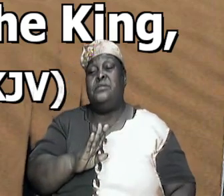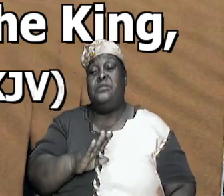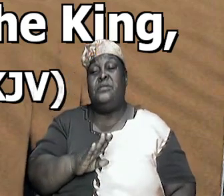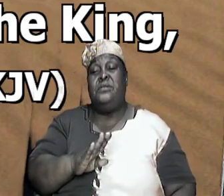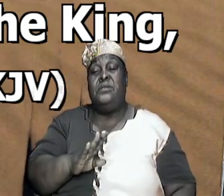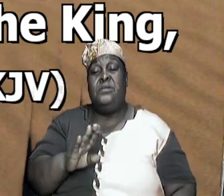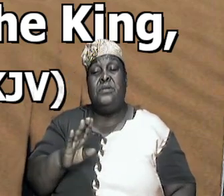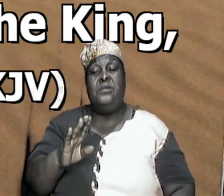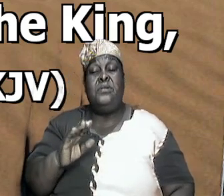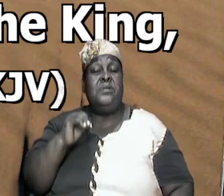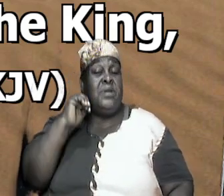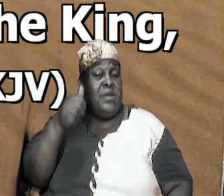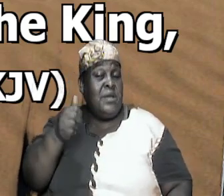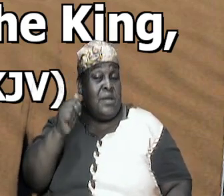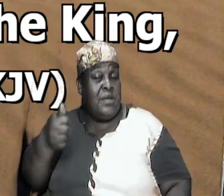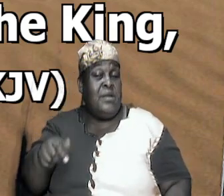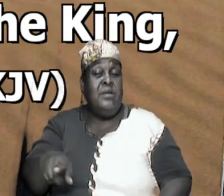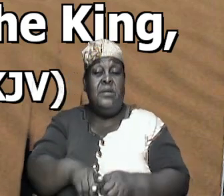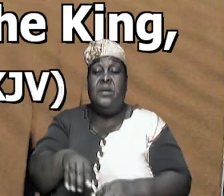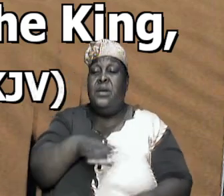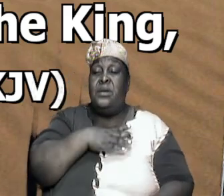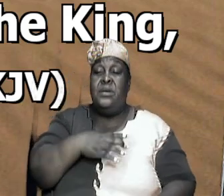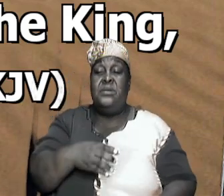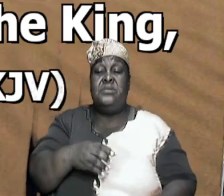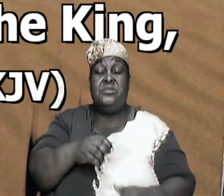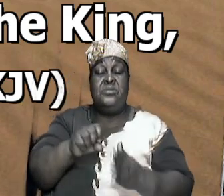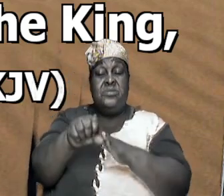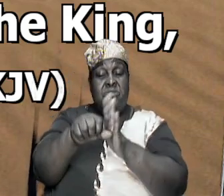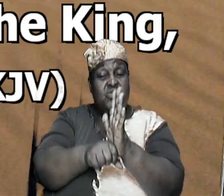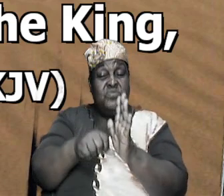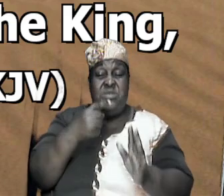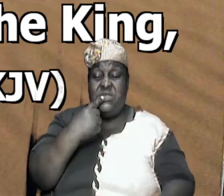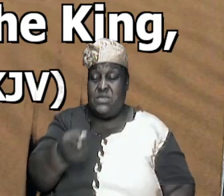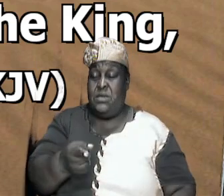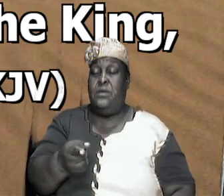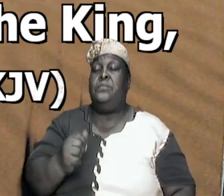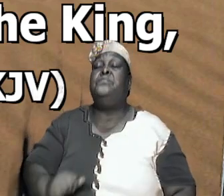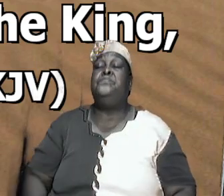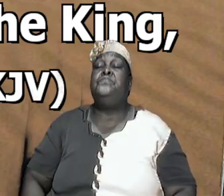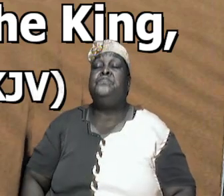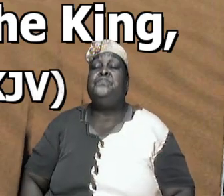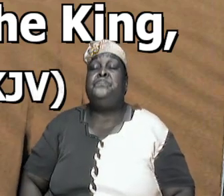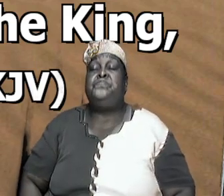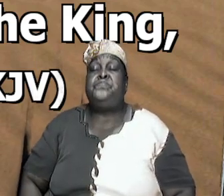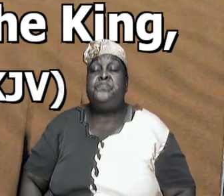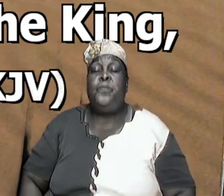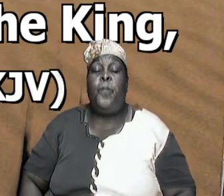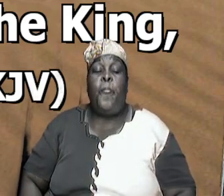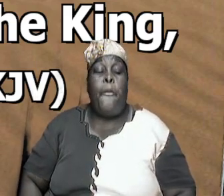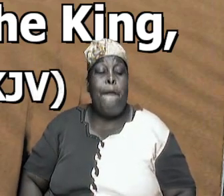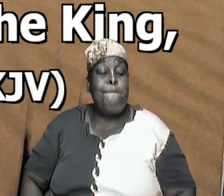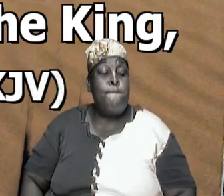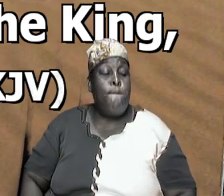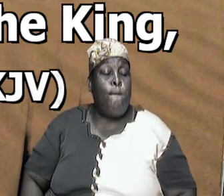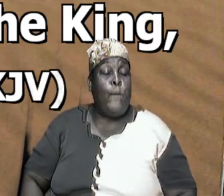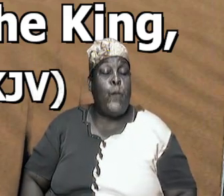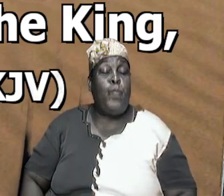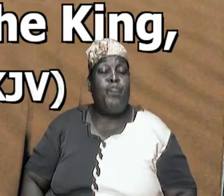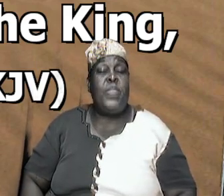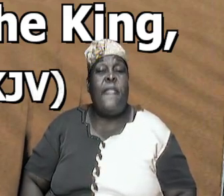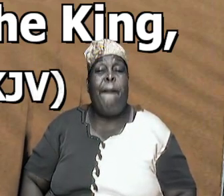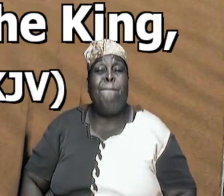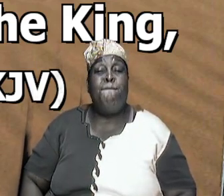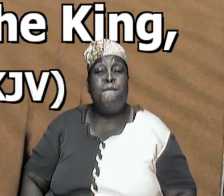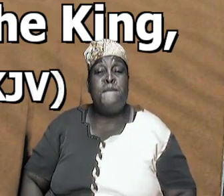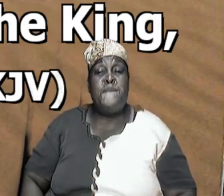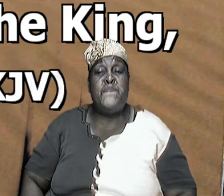daily, as the scripture says, right? We can acquire knowledge of Christ daily. Now, there are a